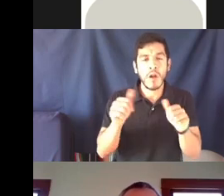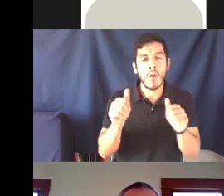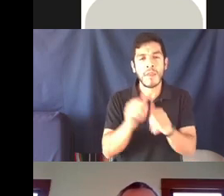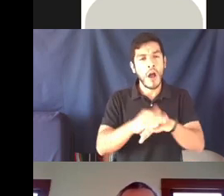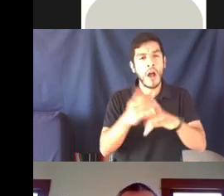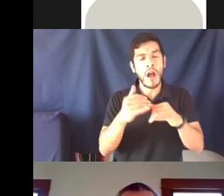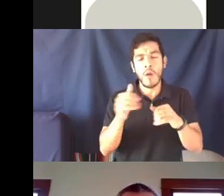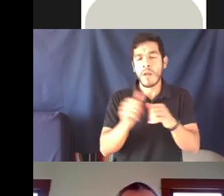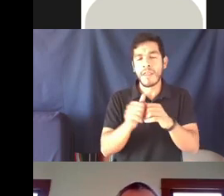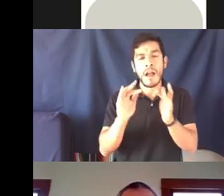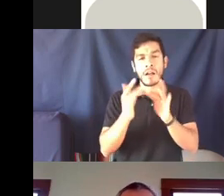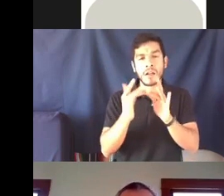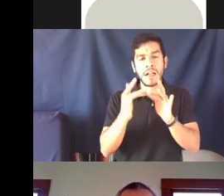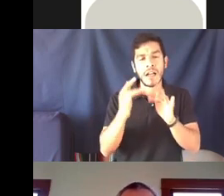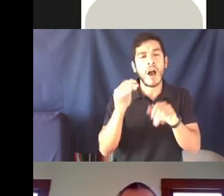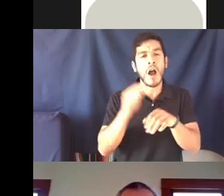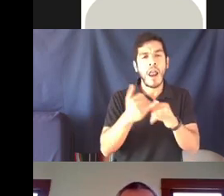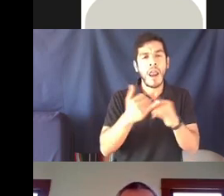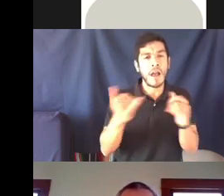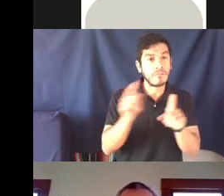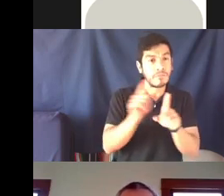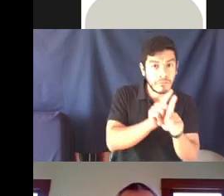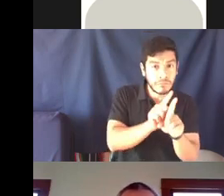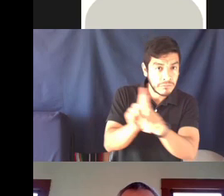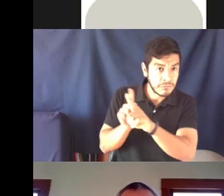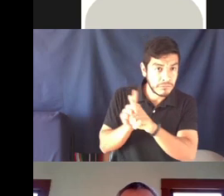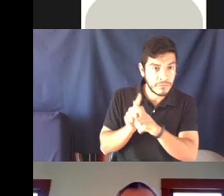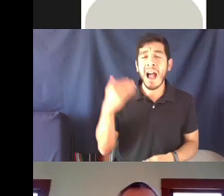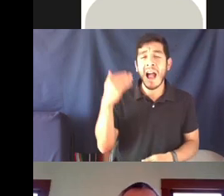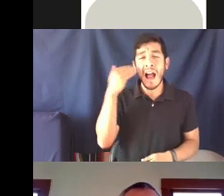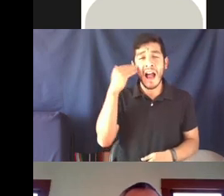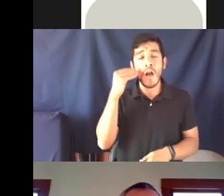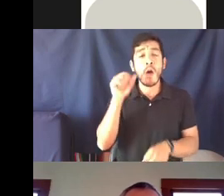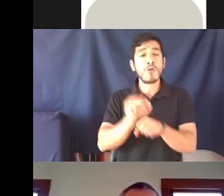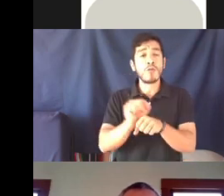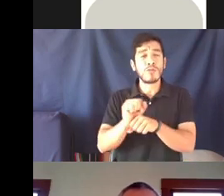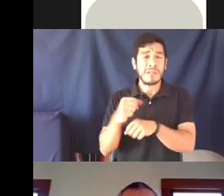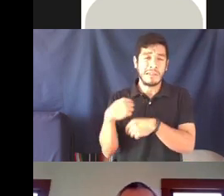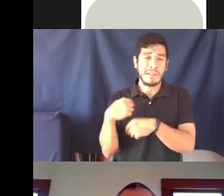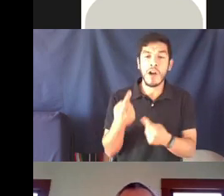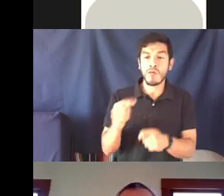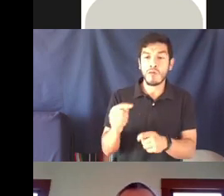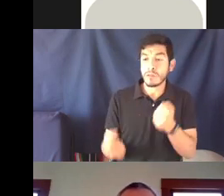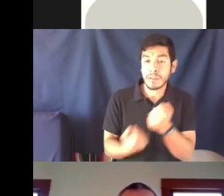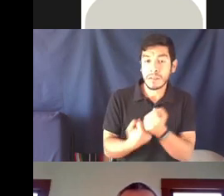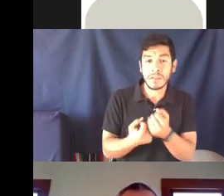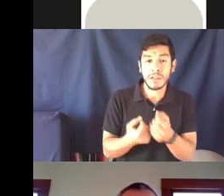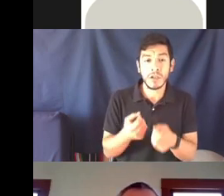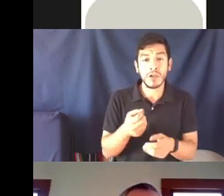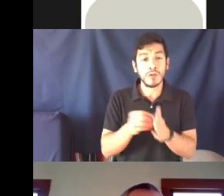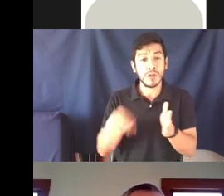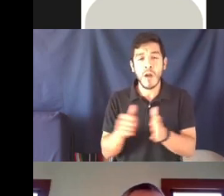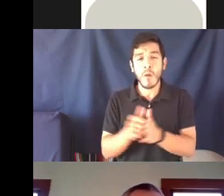school districts have done a lot of work providing students with, not only laptops and things, but also